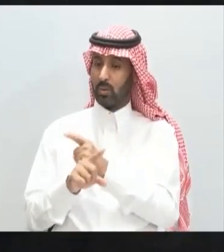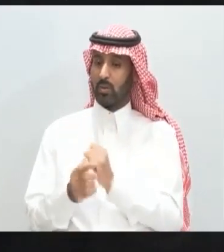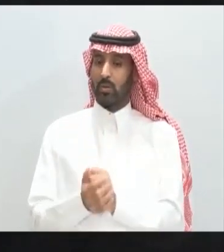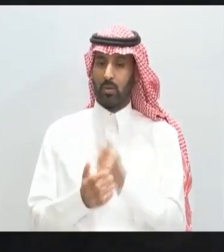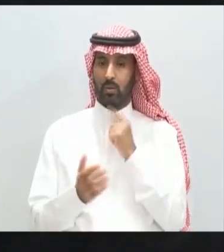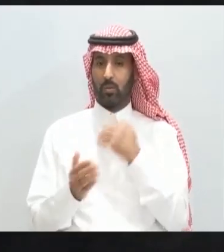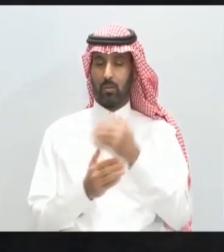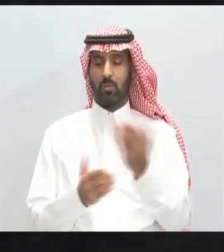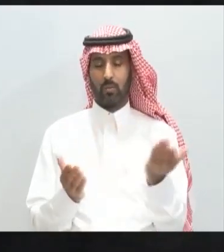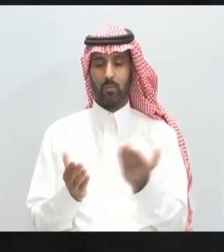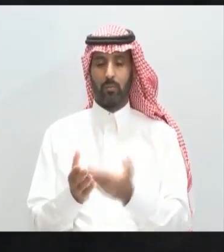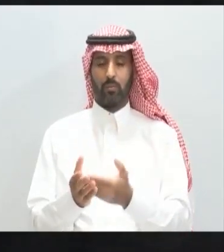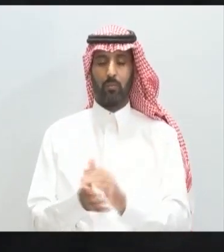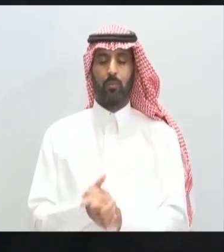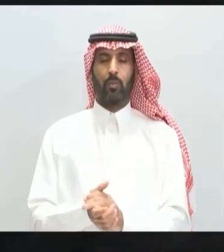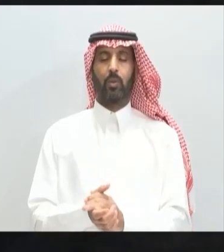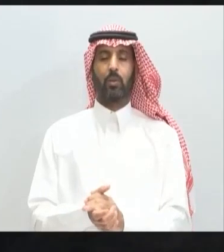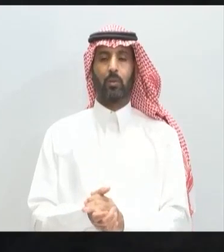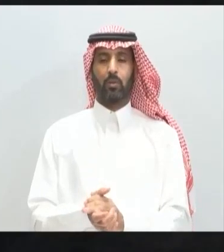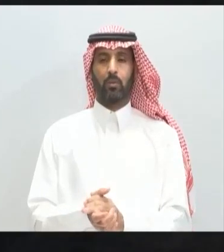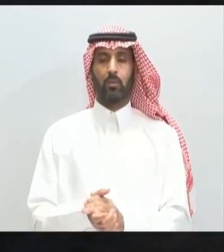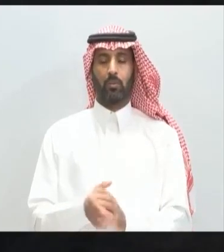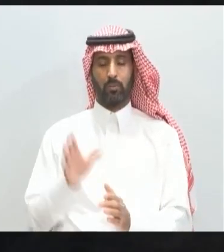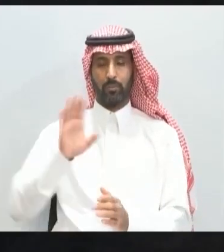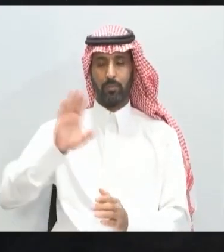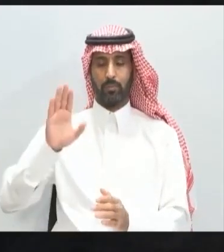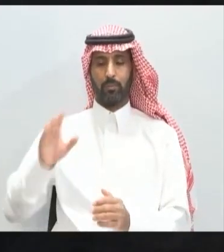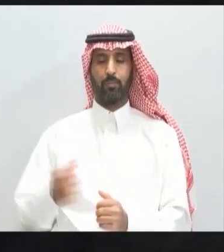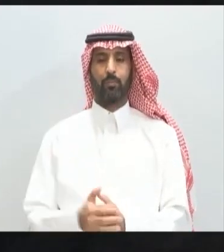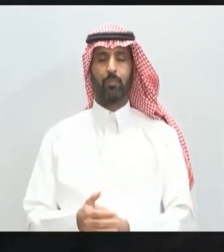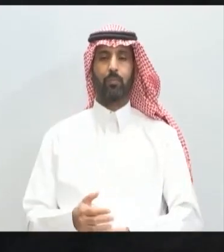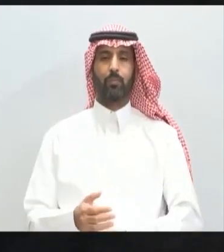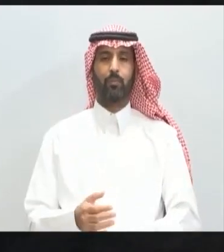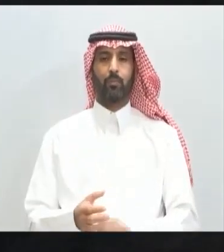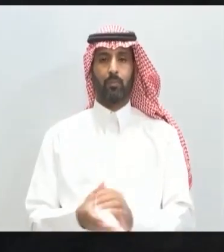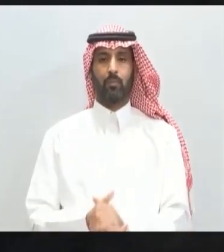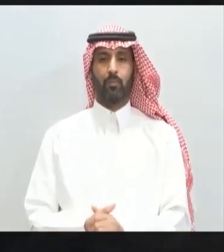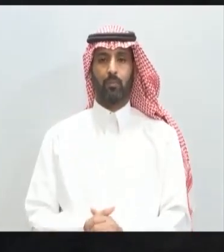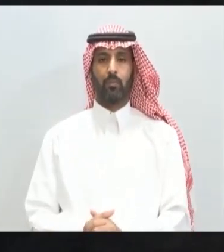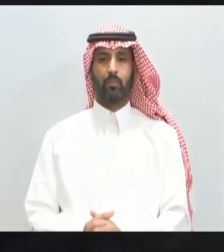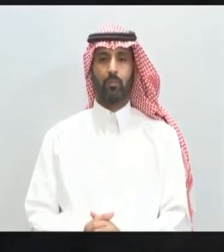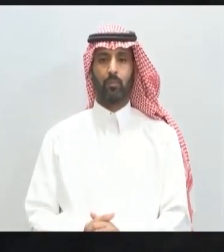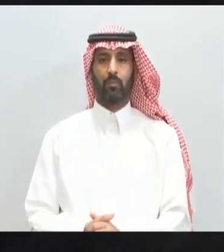See you next lesson, inshallah. Subhanakallahumma bihamdik. Ashhadu anna la ilaha illa anta astaghfiruka wa atubu ilayk. Assalamu alaikum.